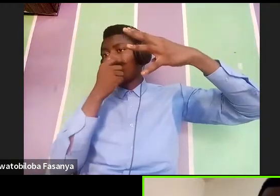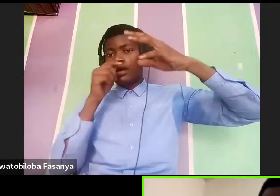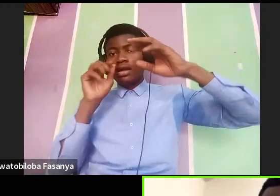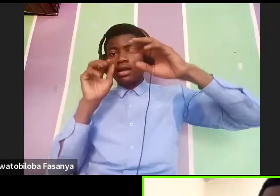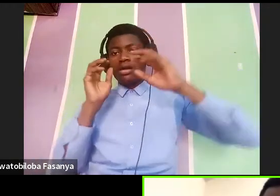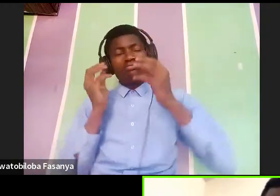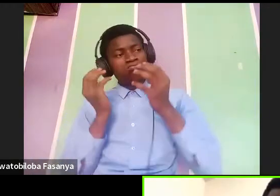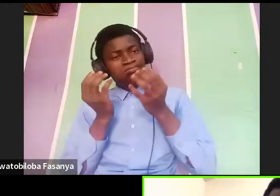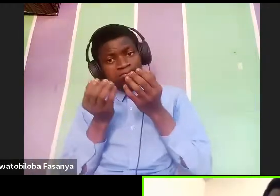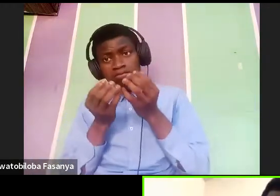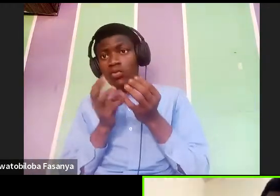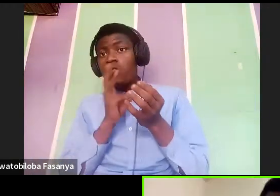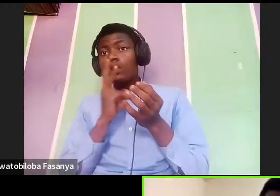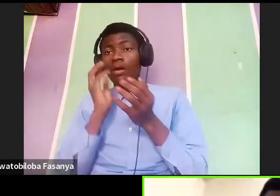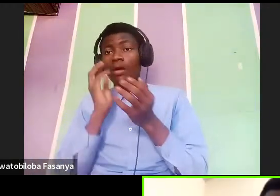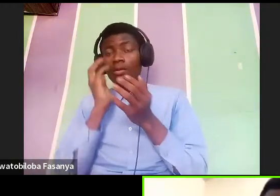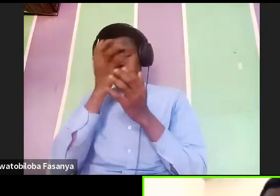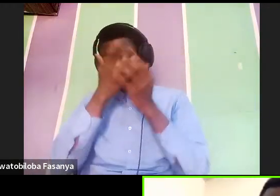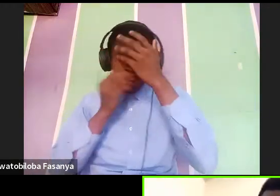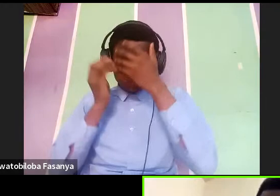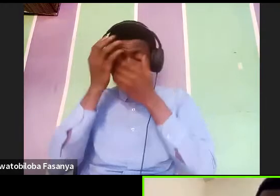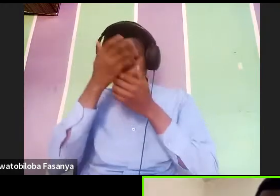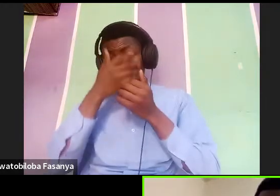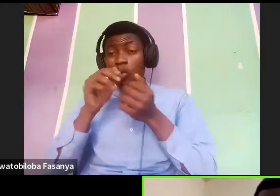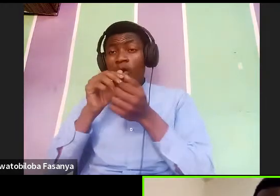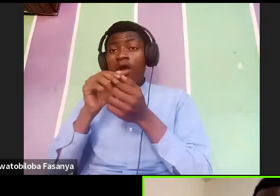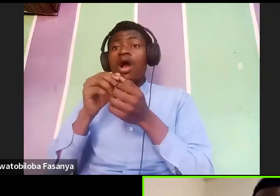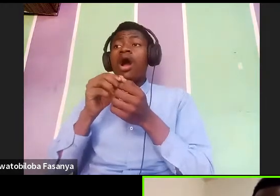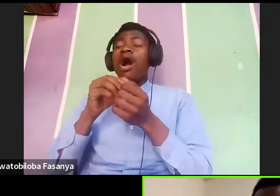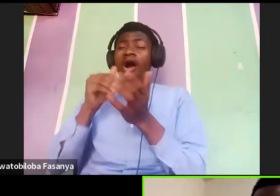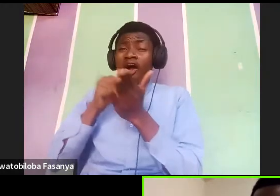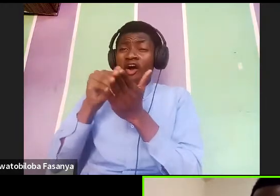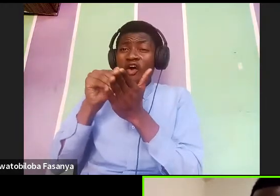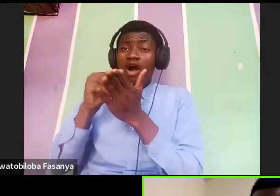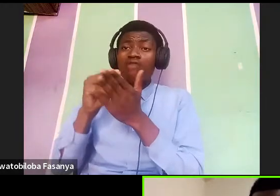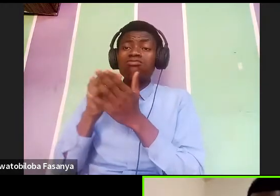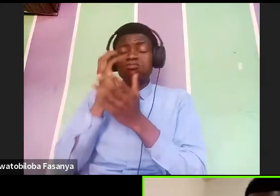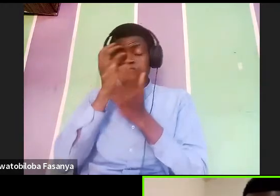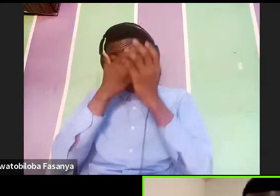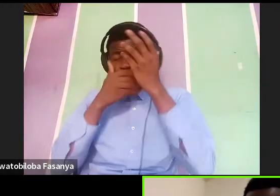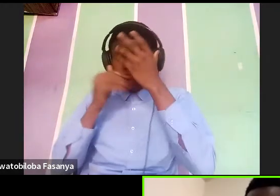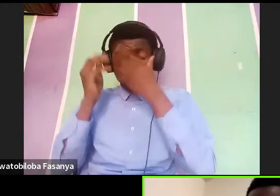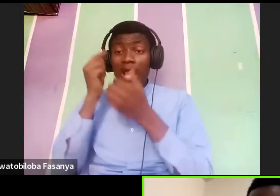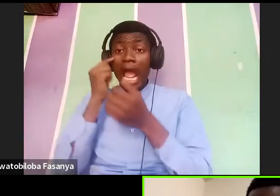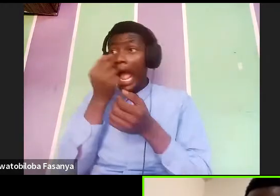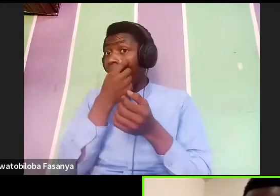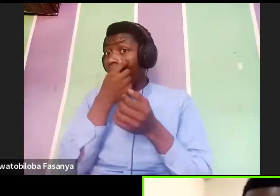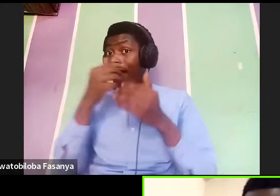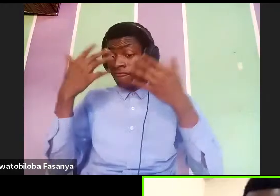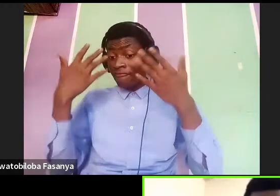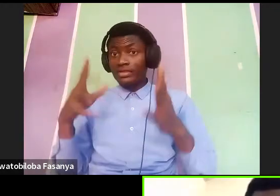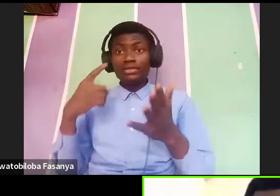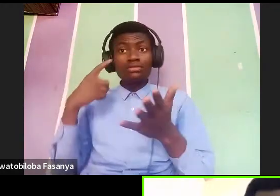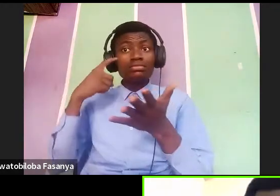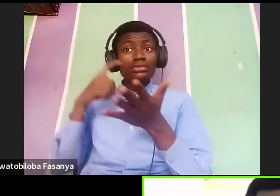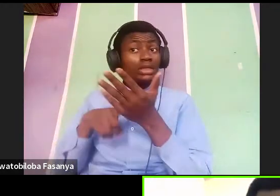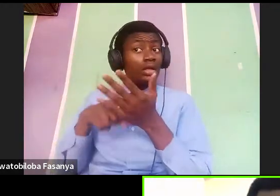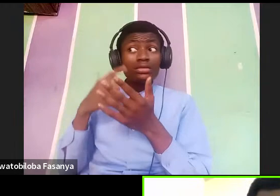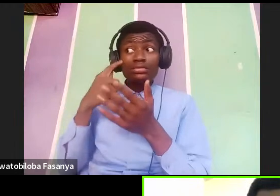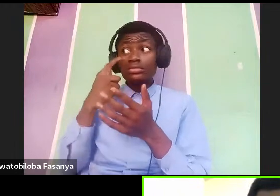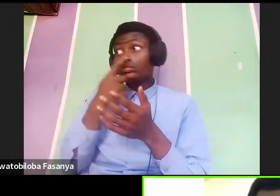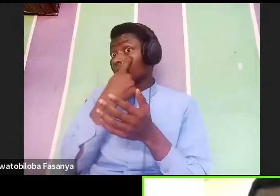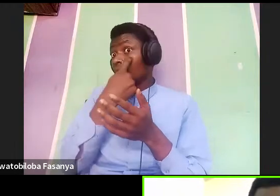and washing several times, and then assess, are you having any pain? Do you still feel like there is a foreign